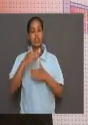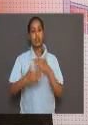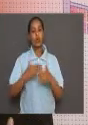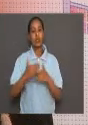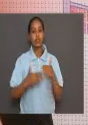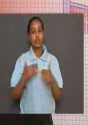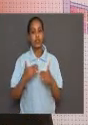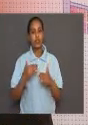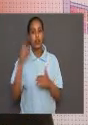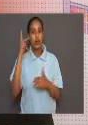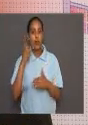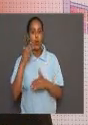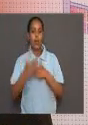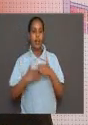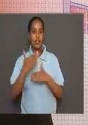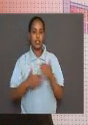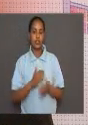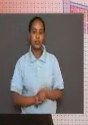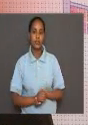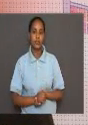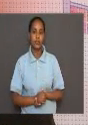process of polymerization.